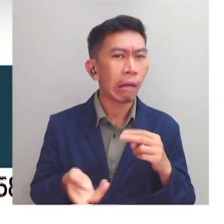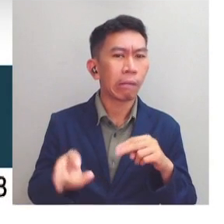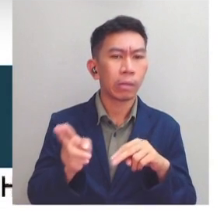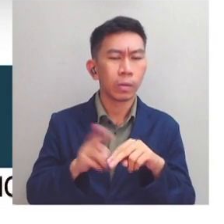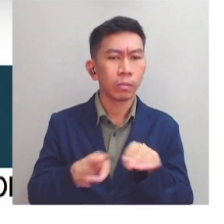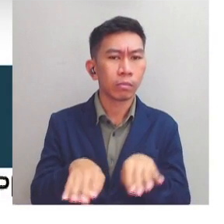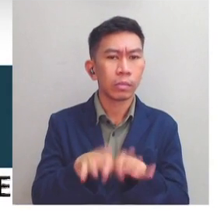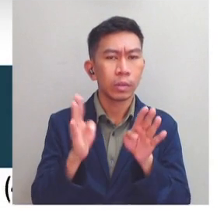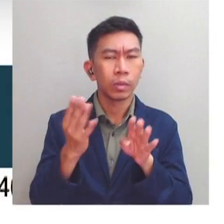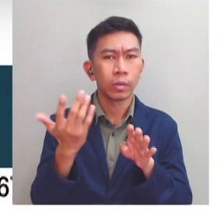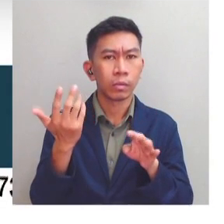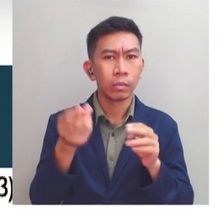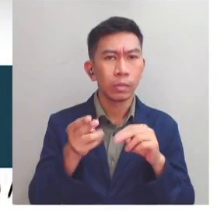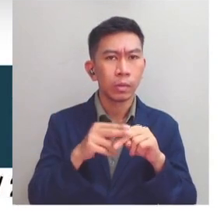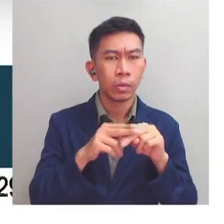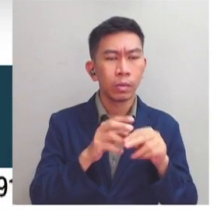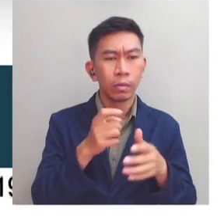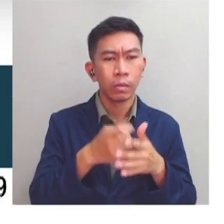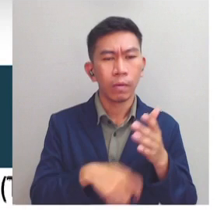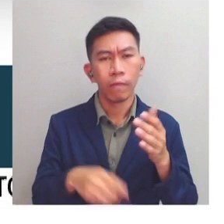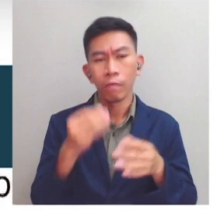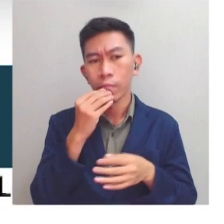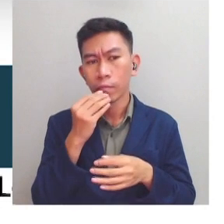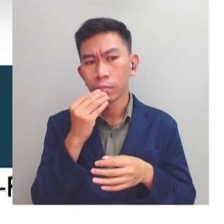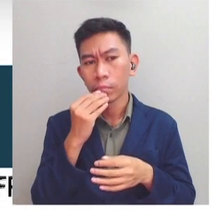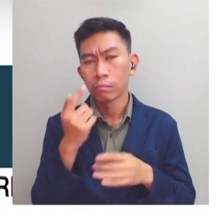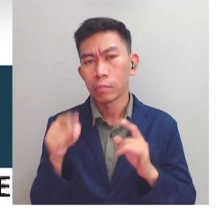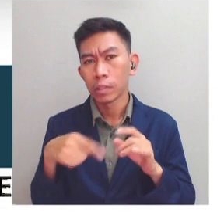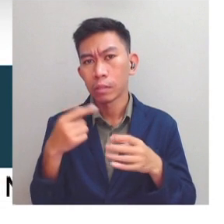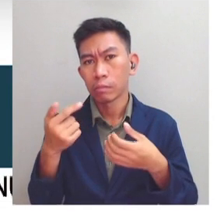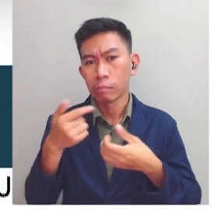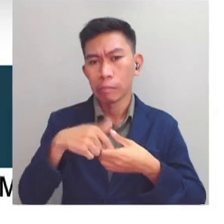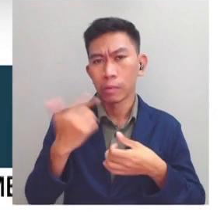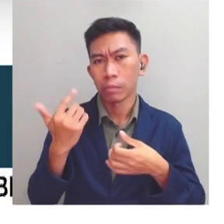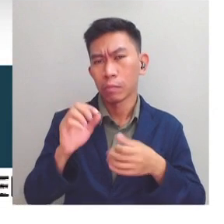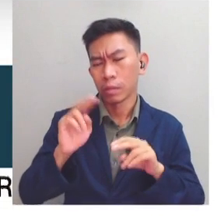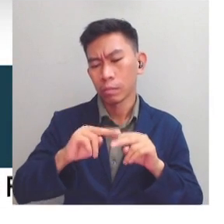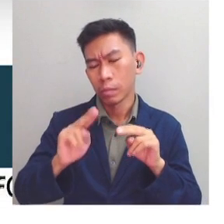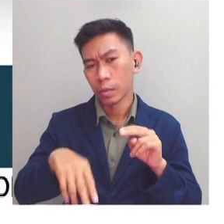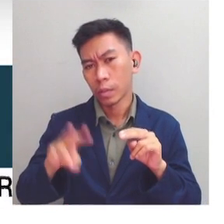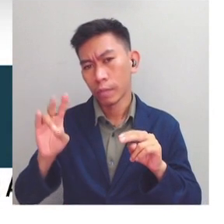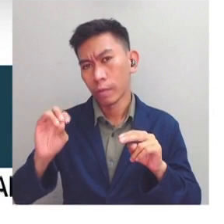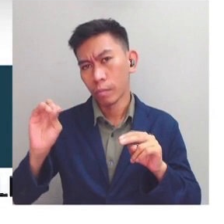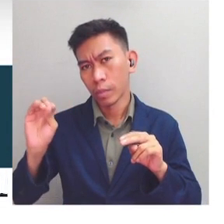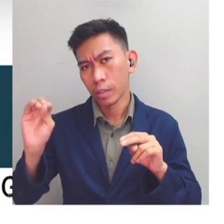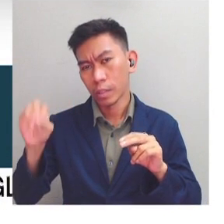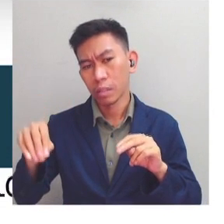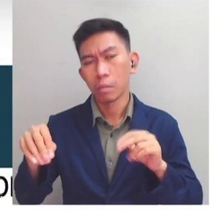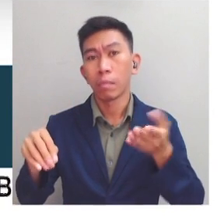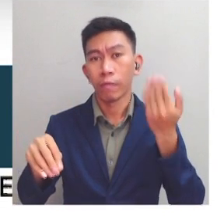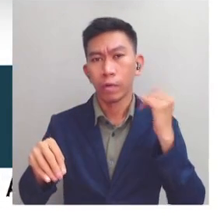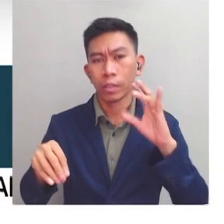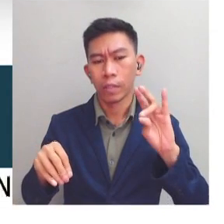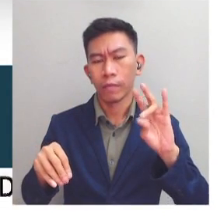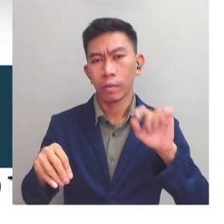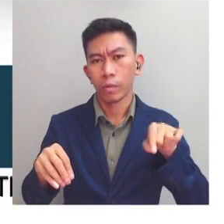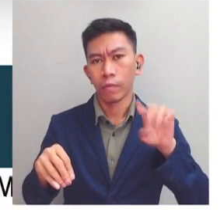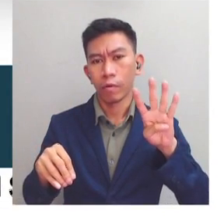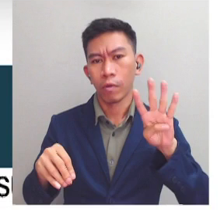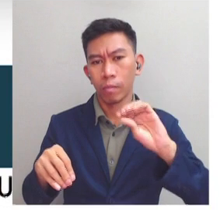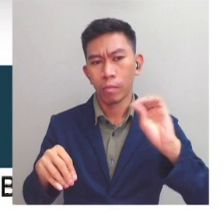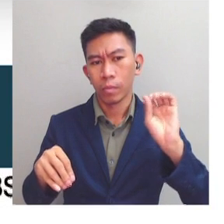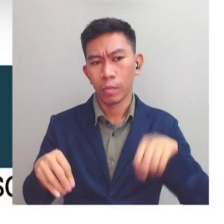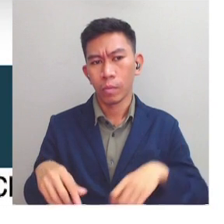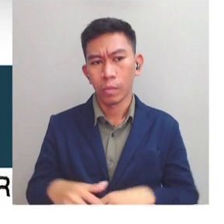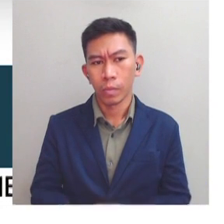volatile food and energy prices, will also ease to 7% from 7.4%. Meanwhile, Goldman Sachs cites higher vegetable